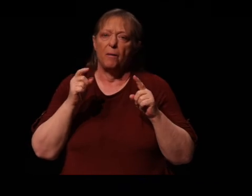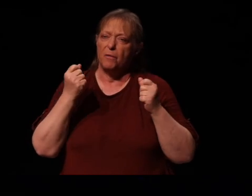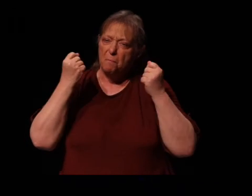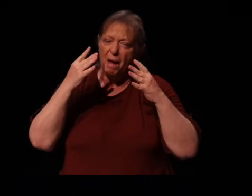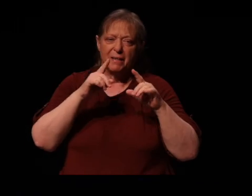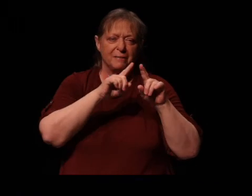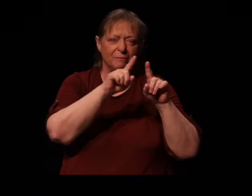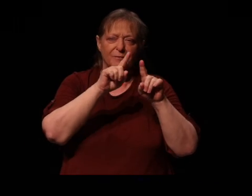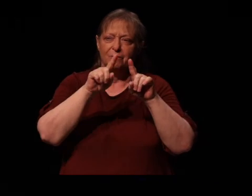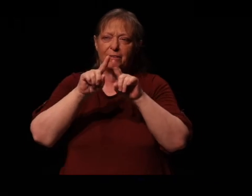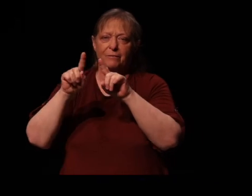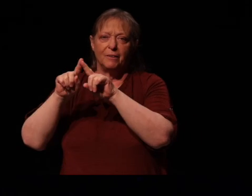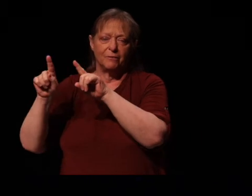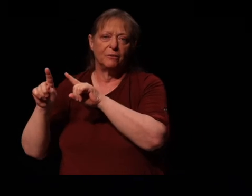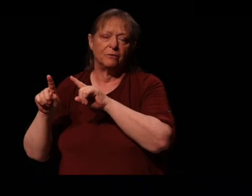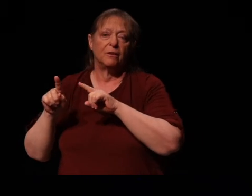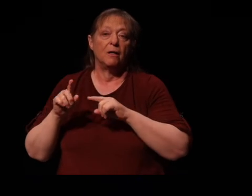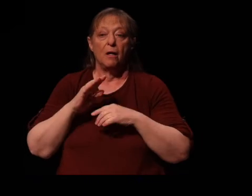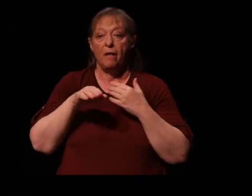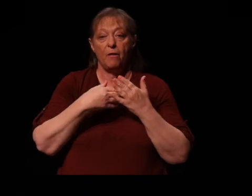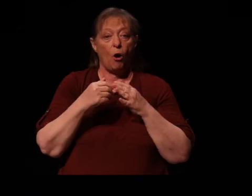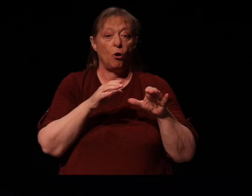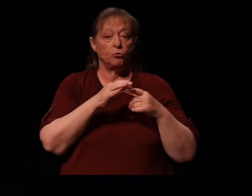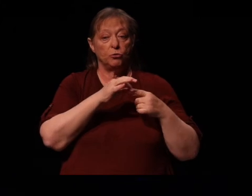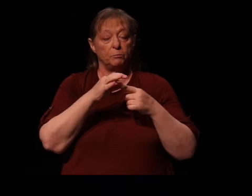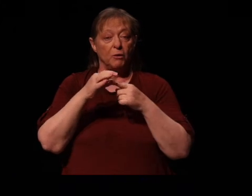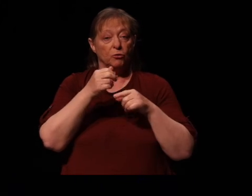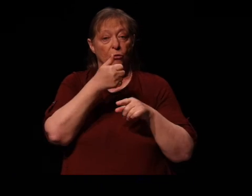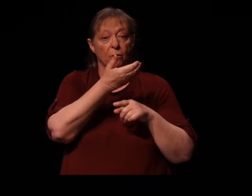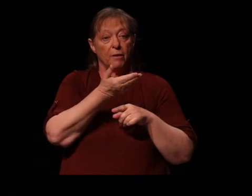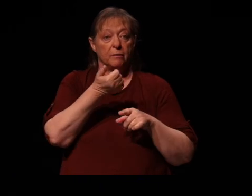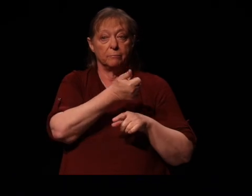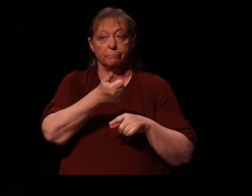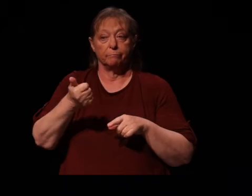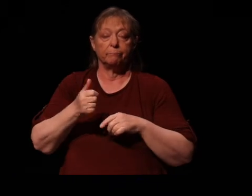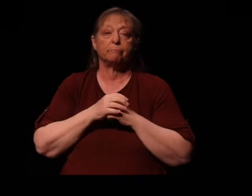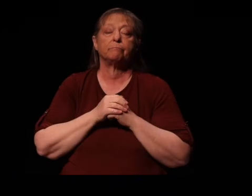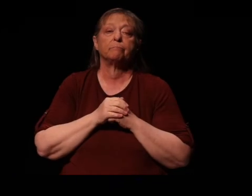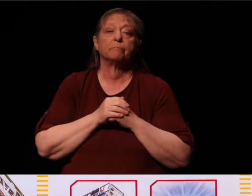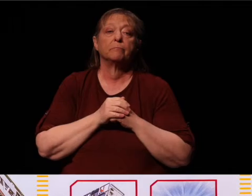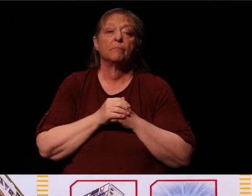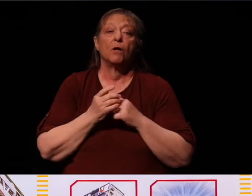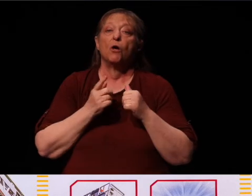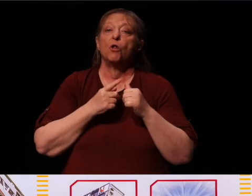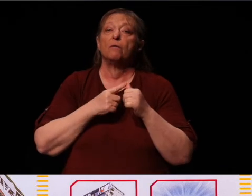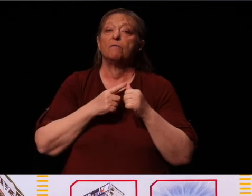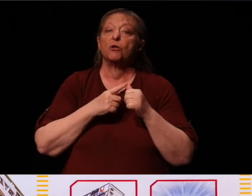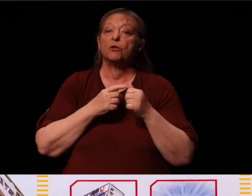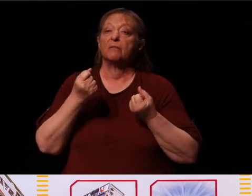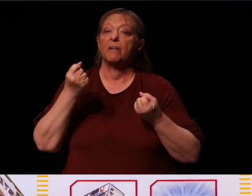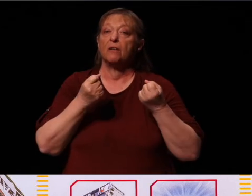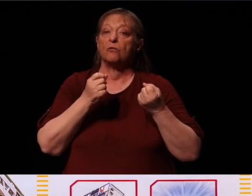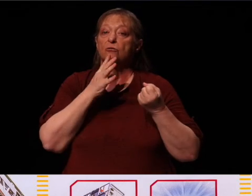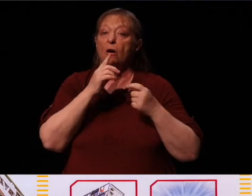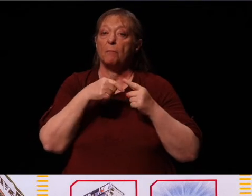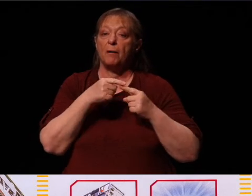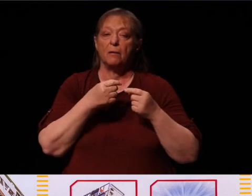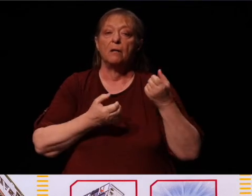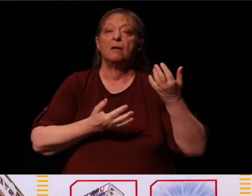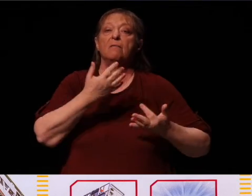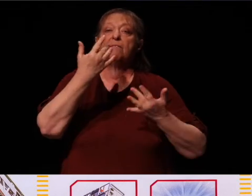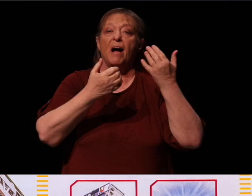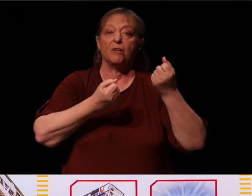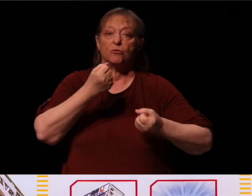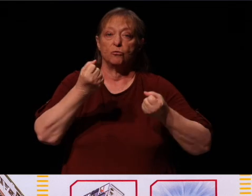are so many different types of vehicles and they all do specialized things. So the first vehicle is a